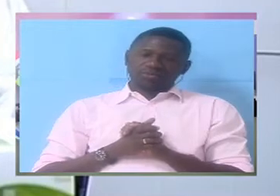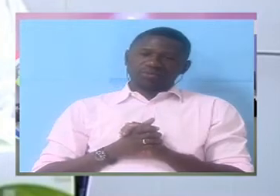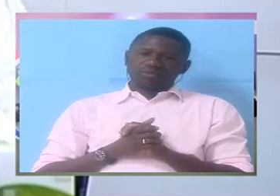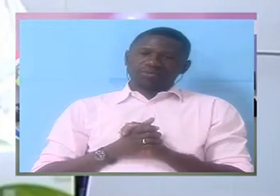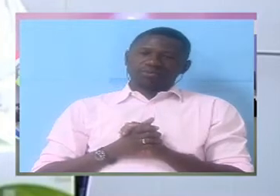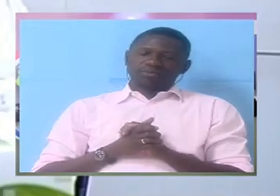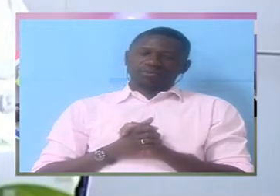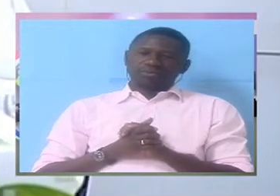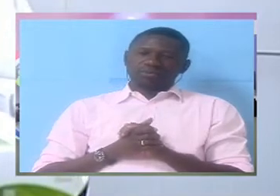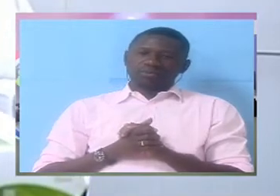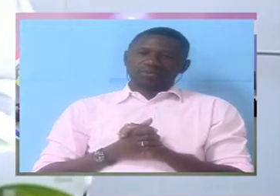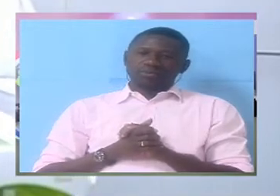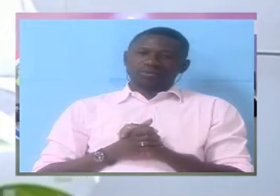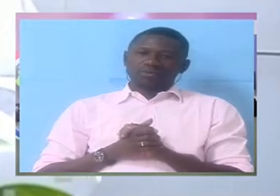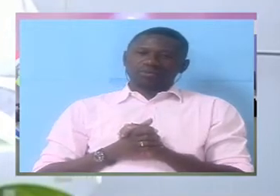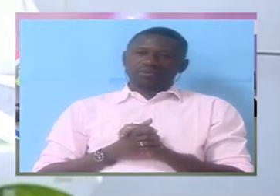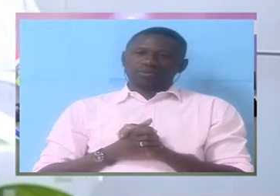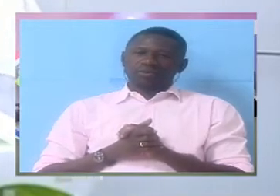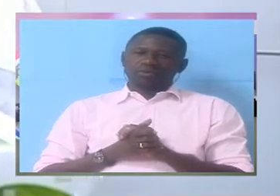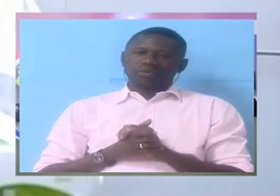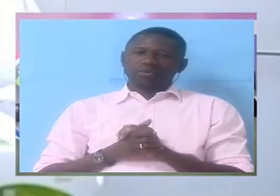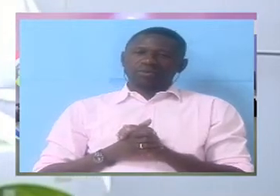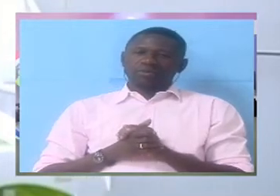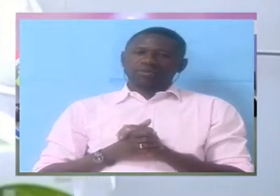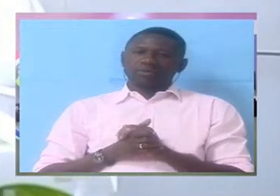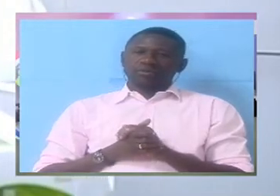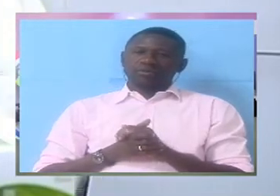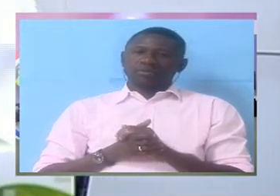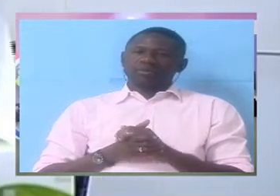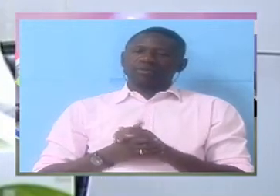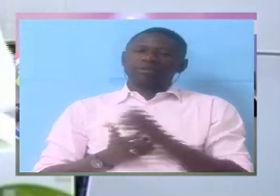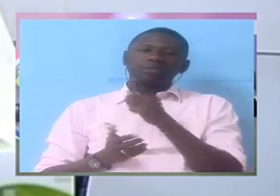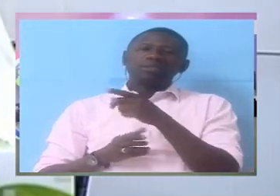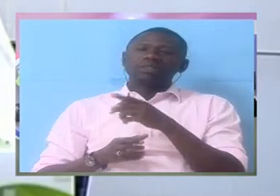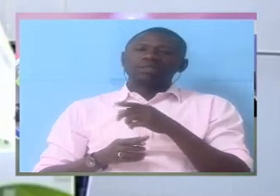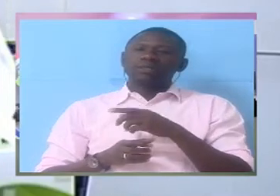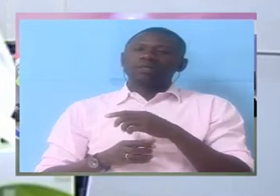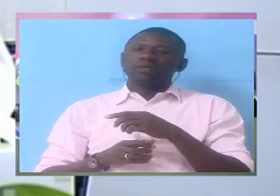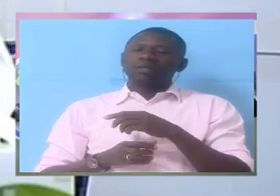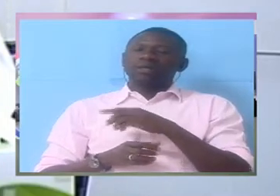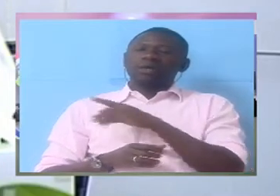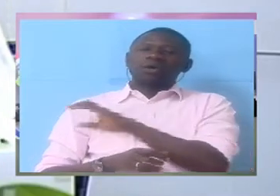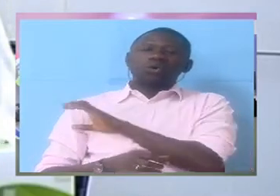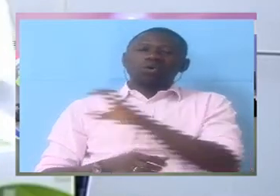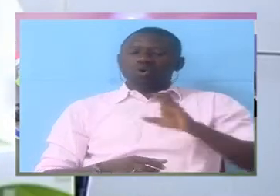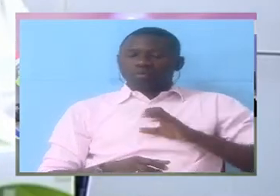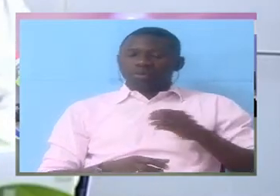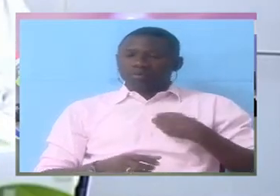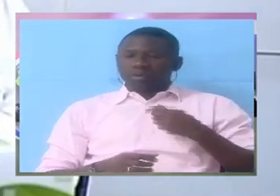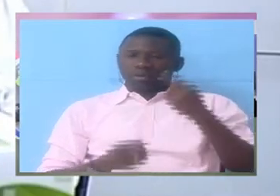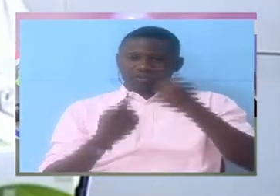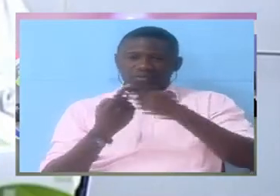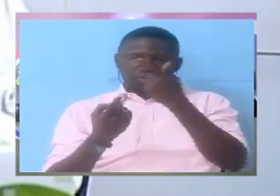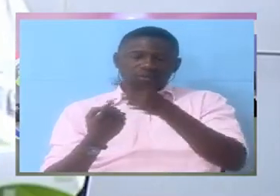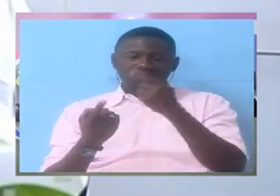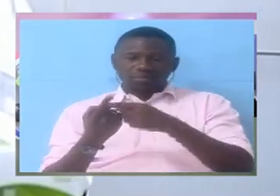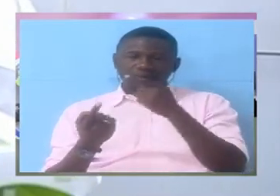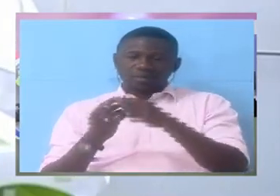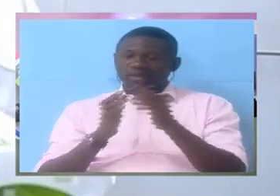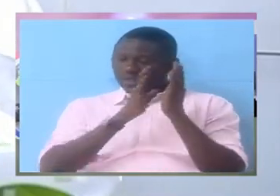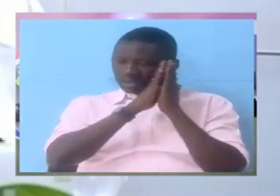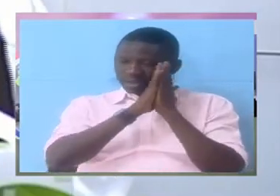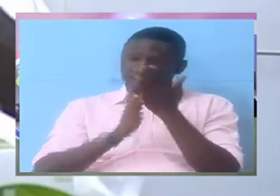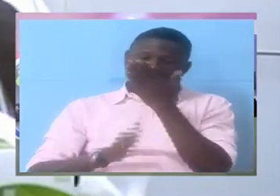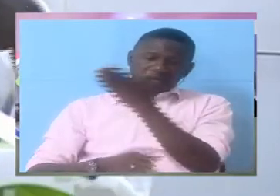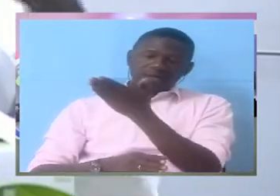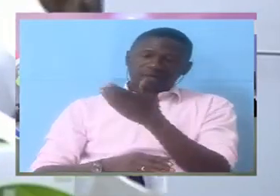The compound I was renting in. Mbelo aso la korda menkono. The